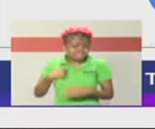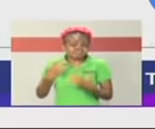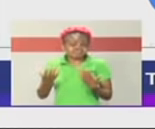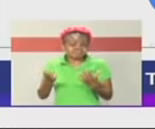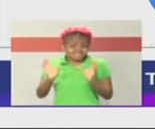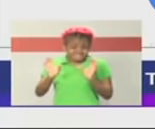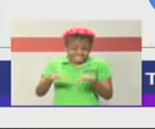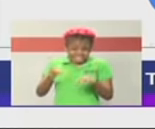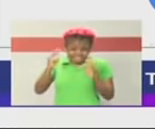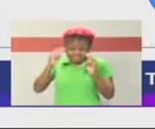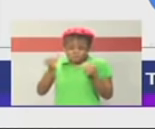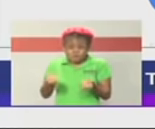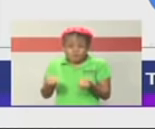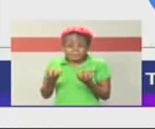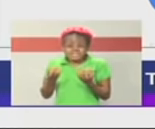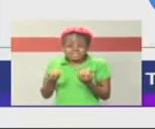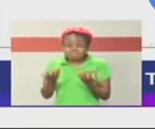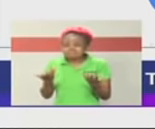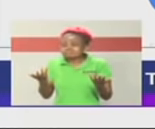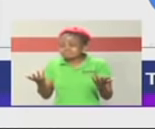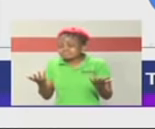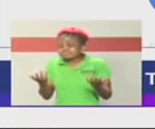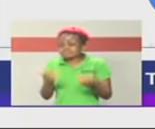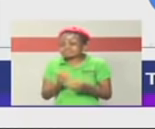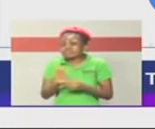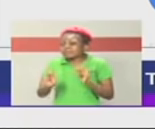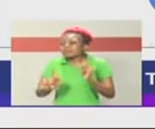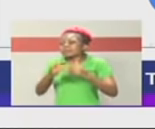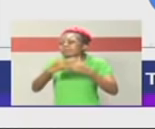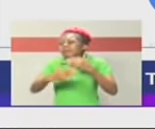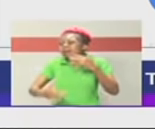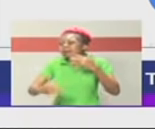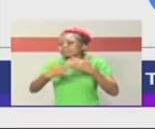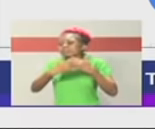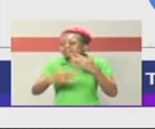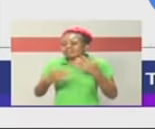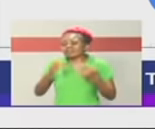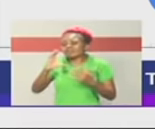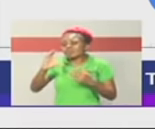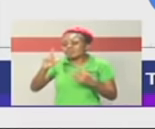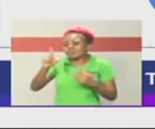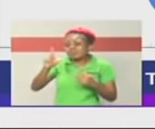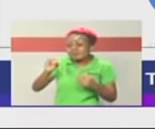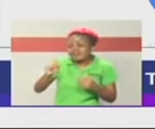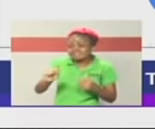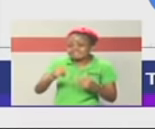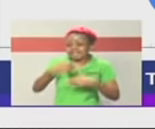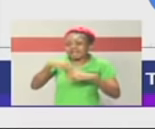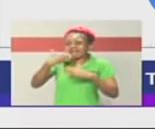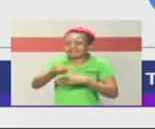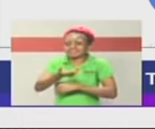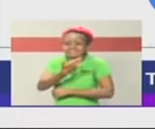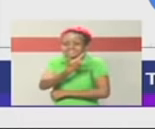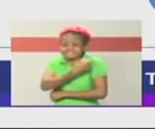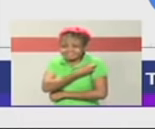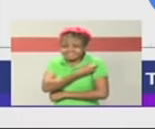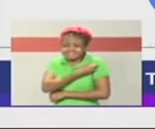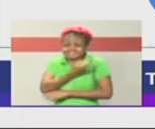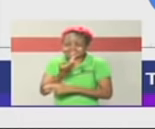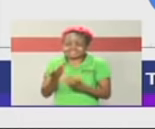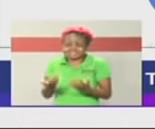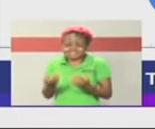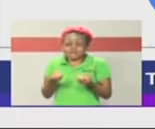many cases of bleeding disorders, whether it be clotting and or hemorrhaging following vaccination, that the ministry has had